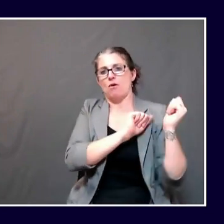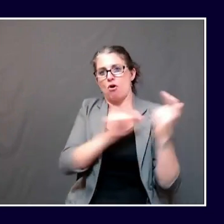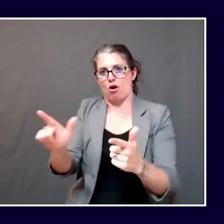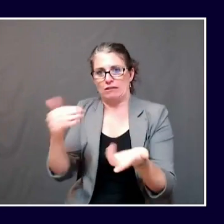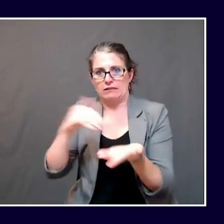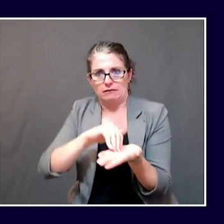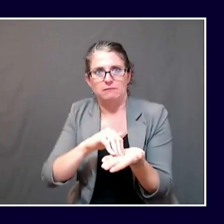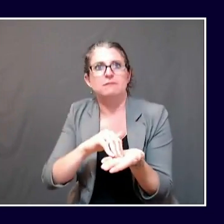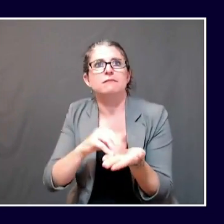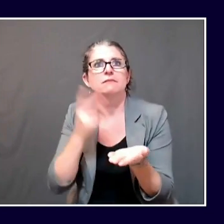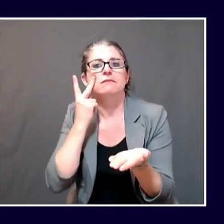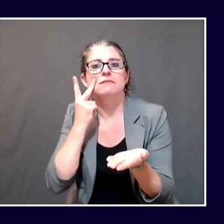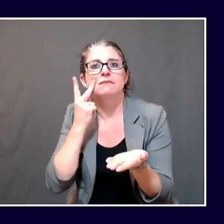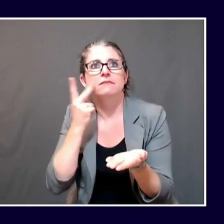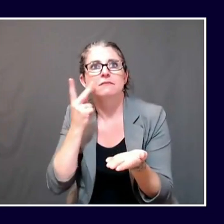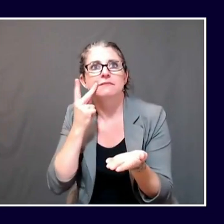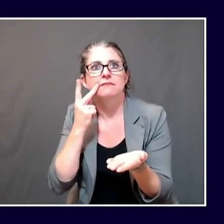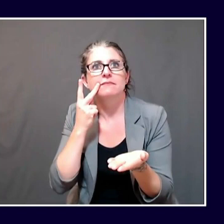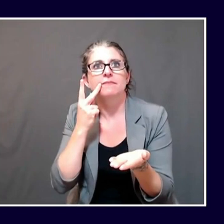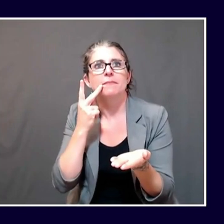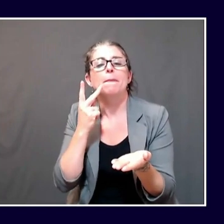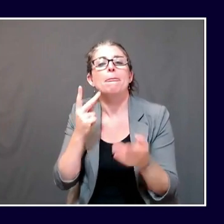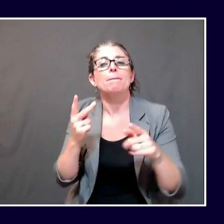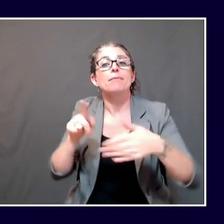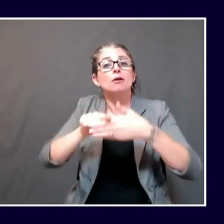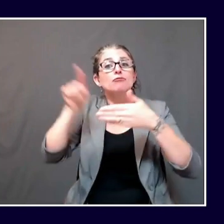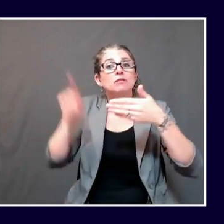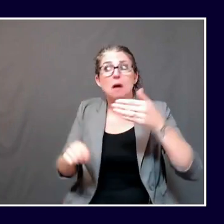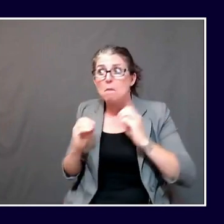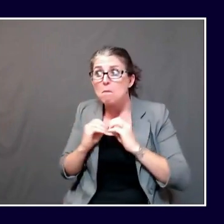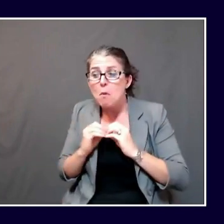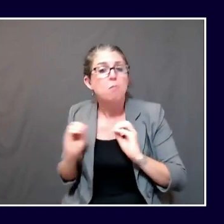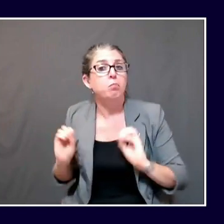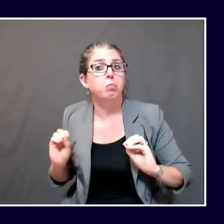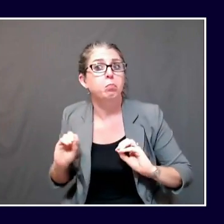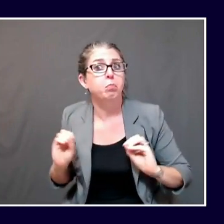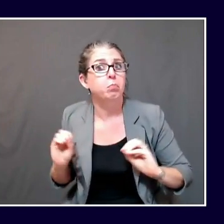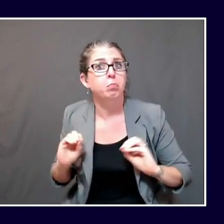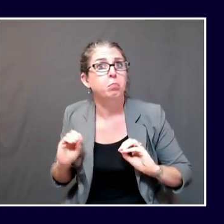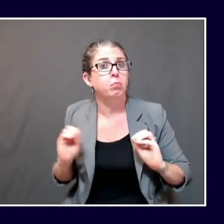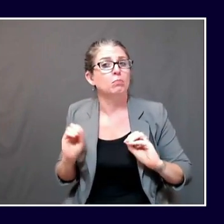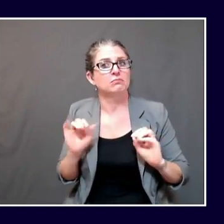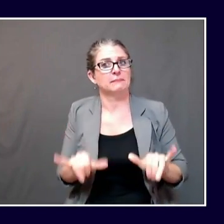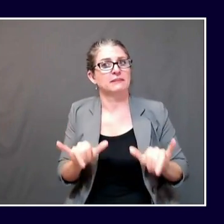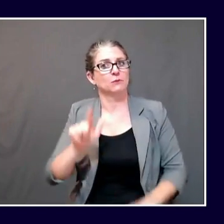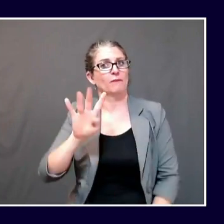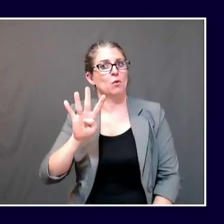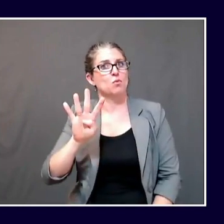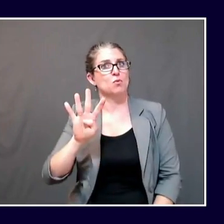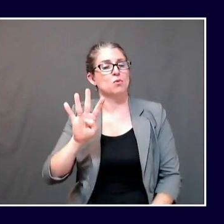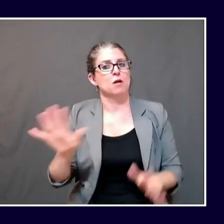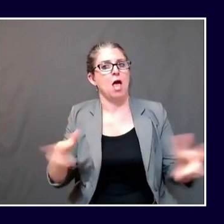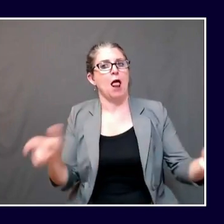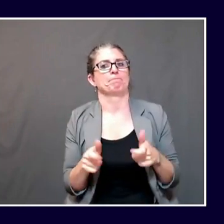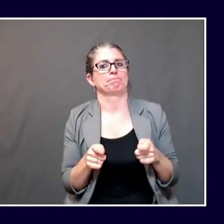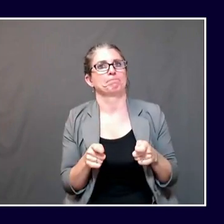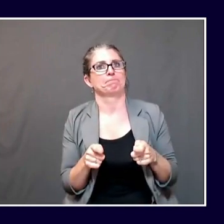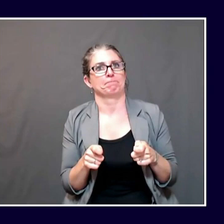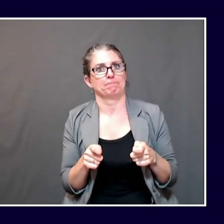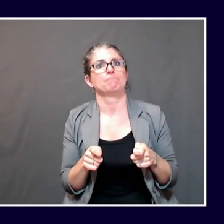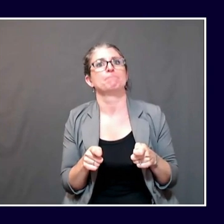and understand whether there has been transmission of COVID-19 from the original group to further and further